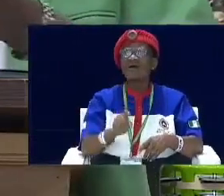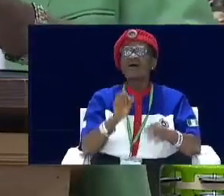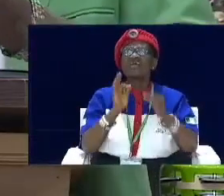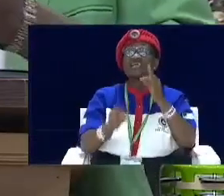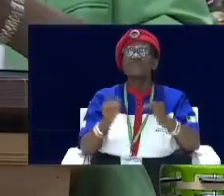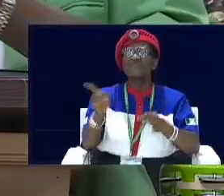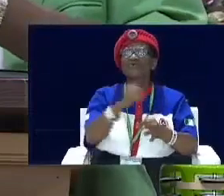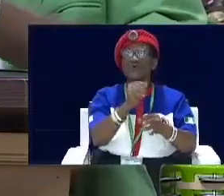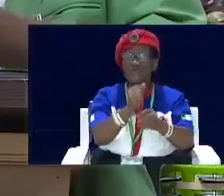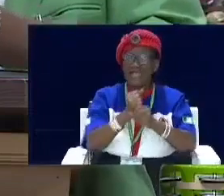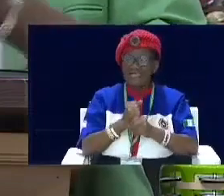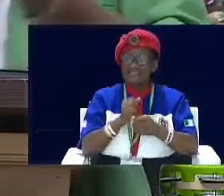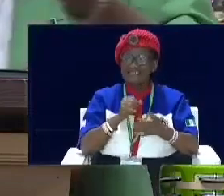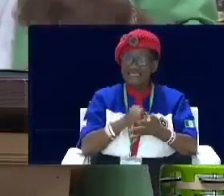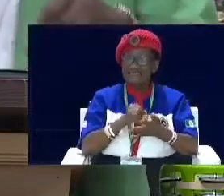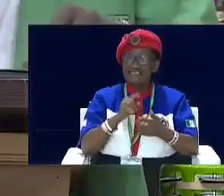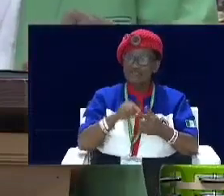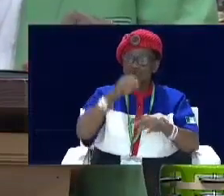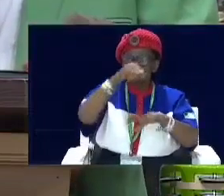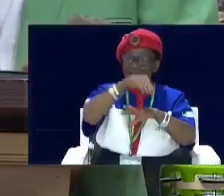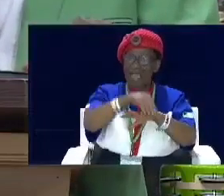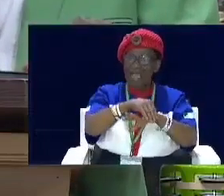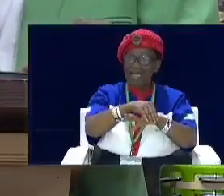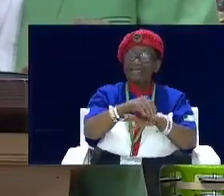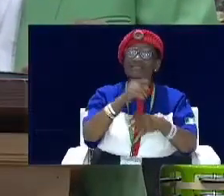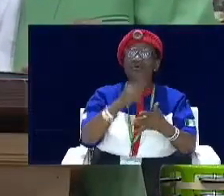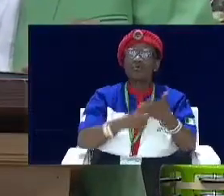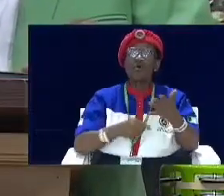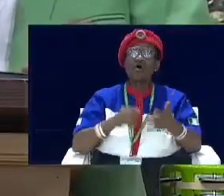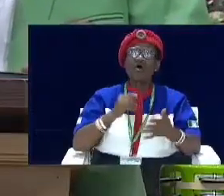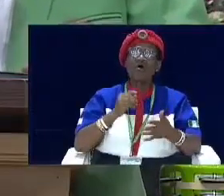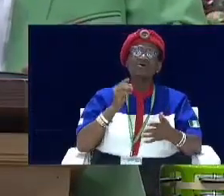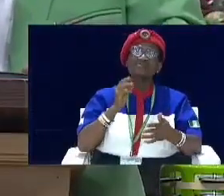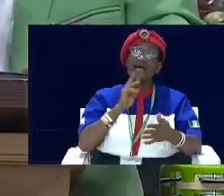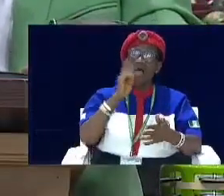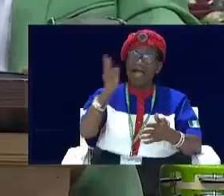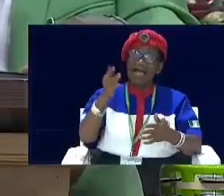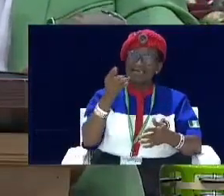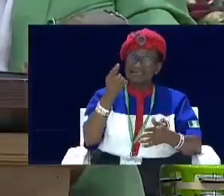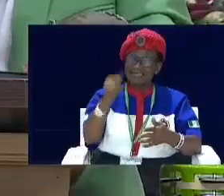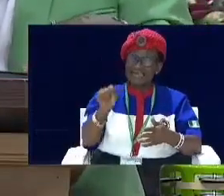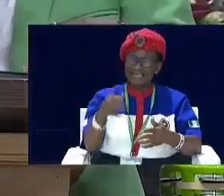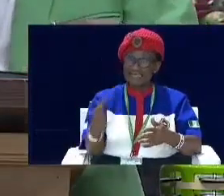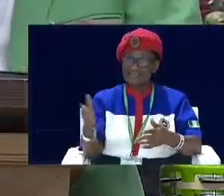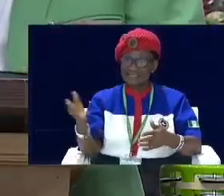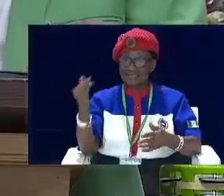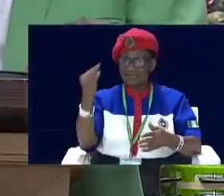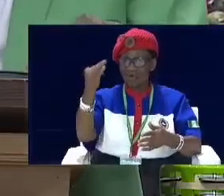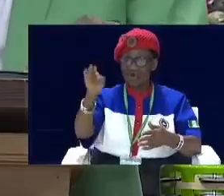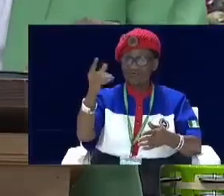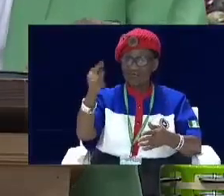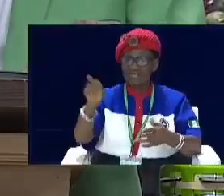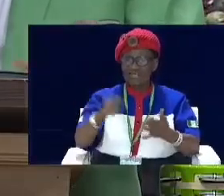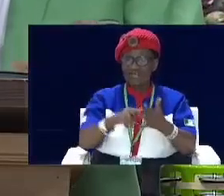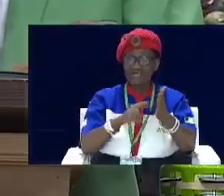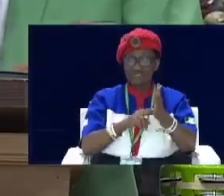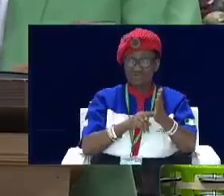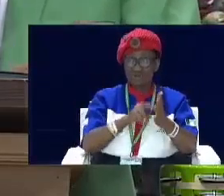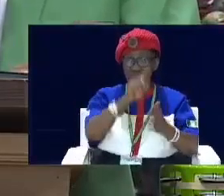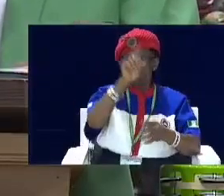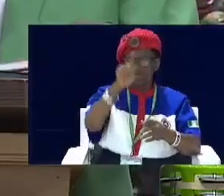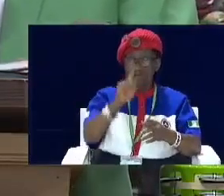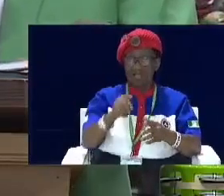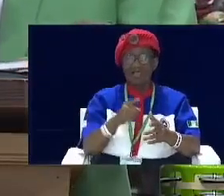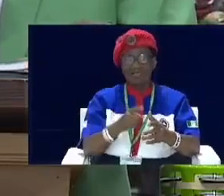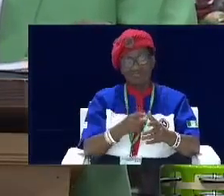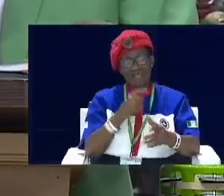that will be the results? Ewa ni ere di re. The first thing that it will do for you. Ohun akoko